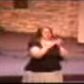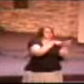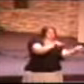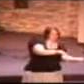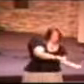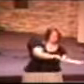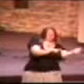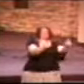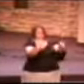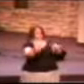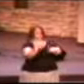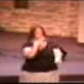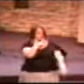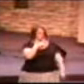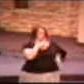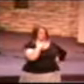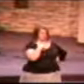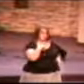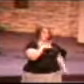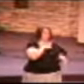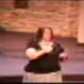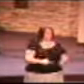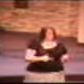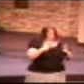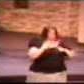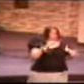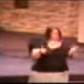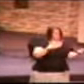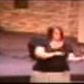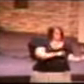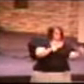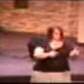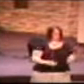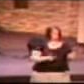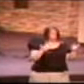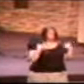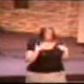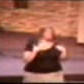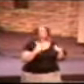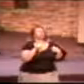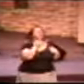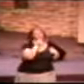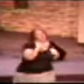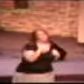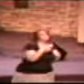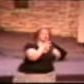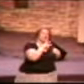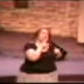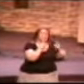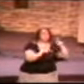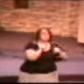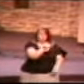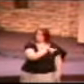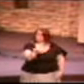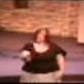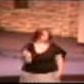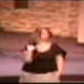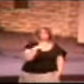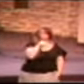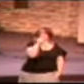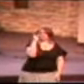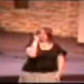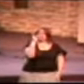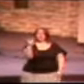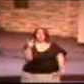water we live the baptized life you don't get to talk to people the same way you don't get to